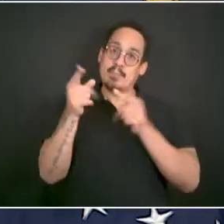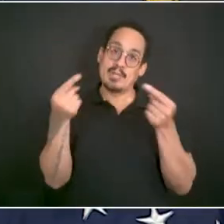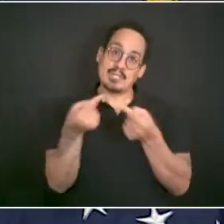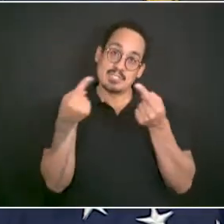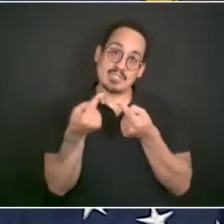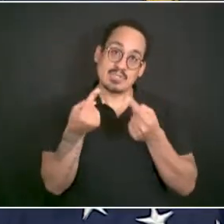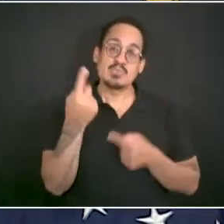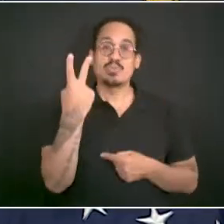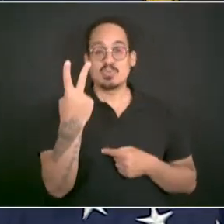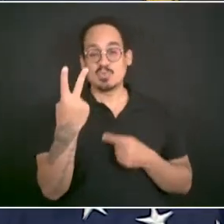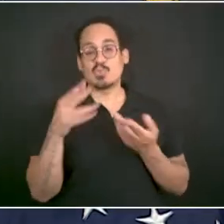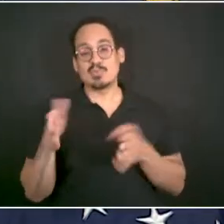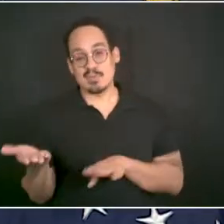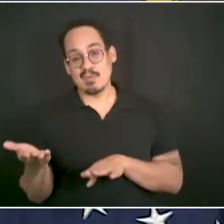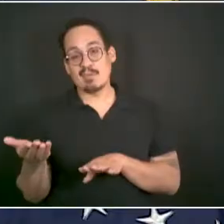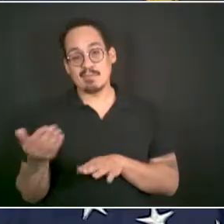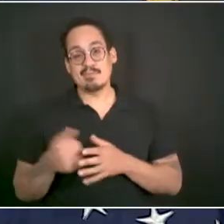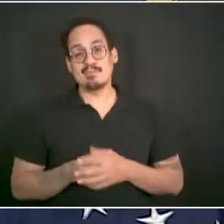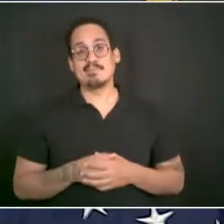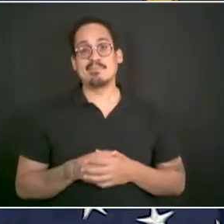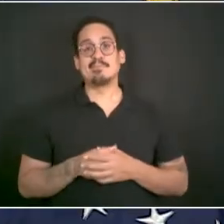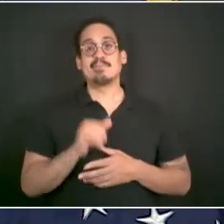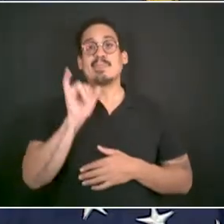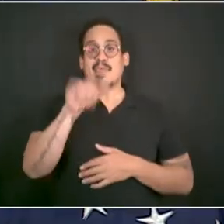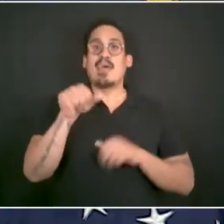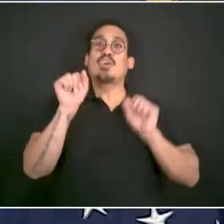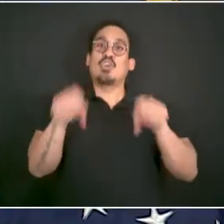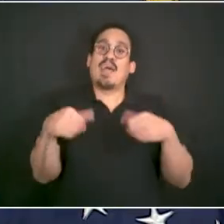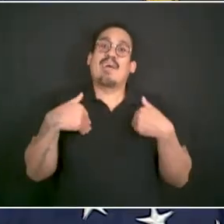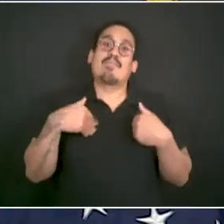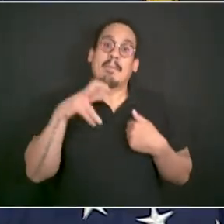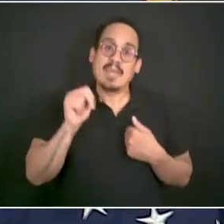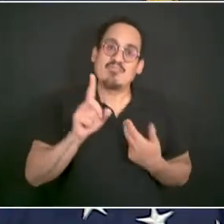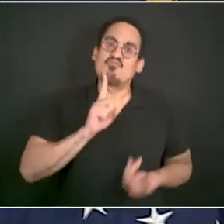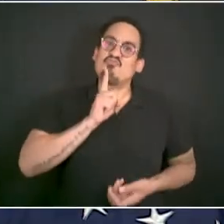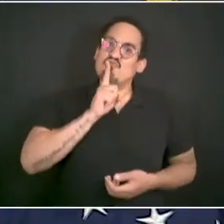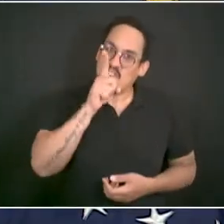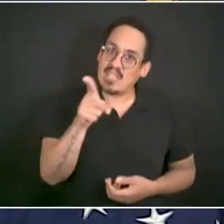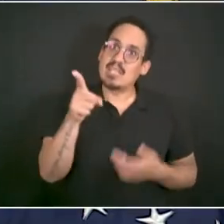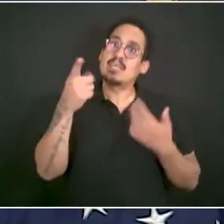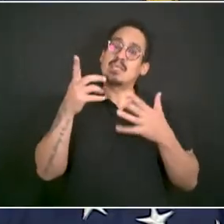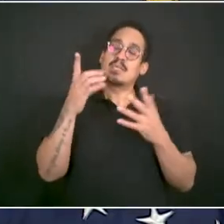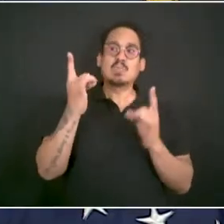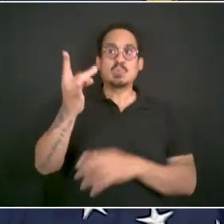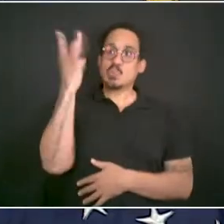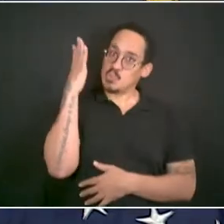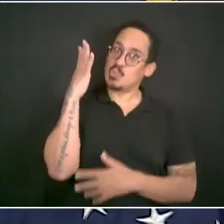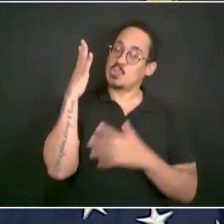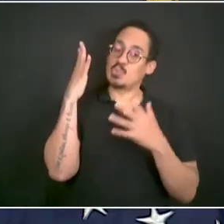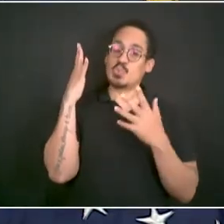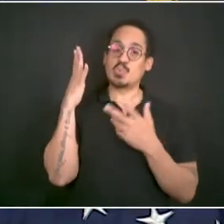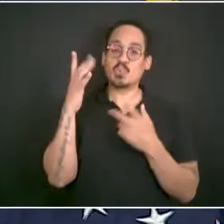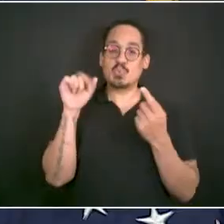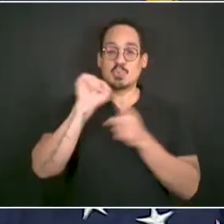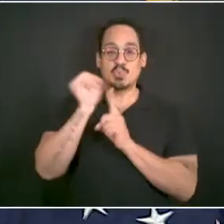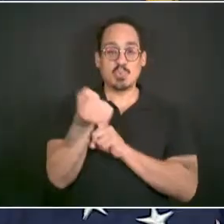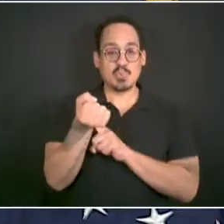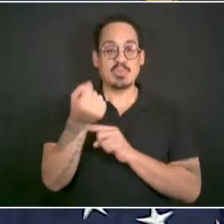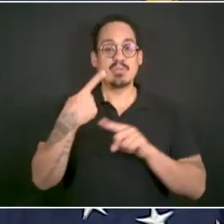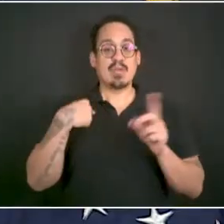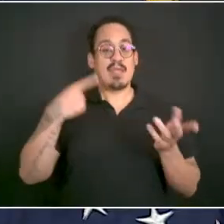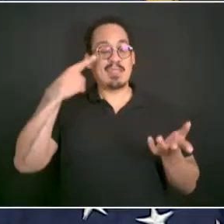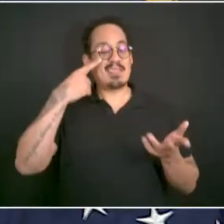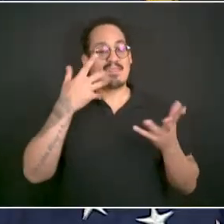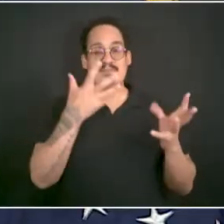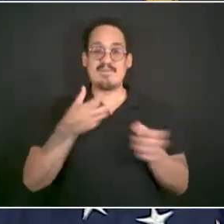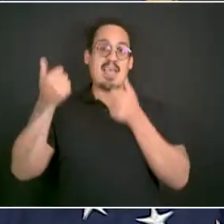died. That could have been a real horrific tragedy. And I think the fast response